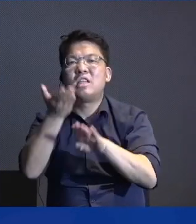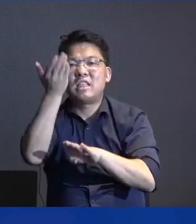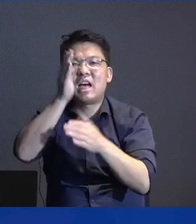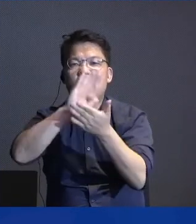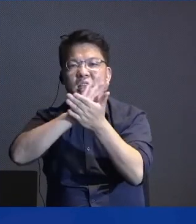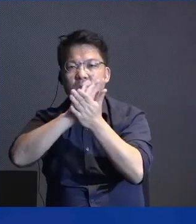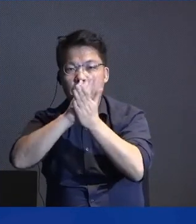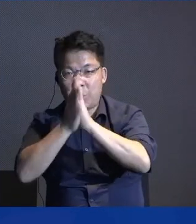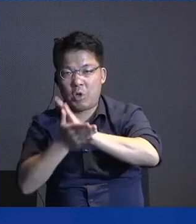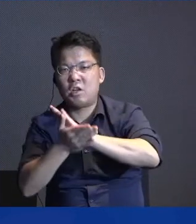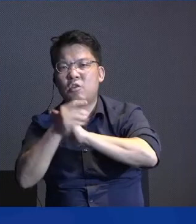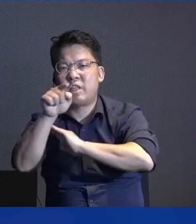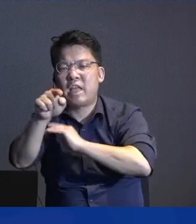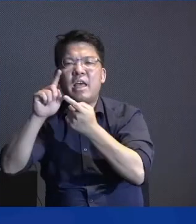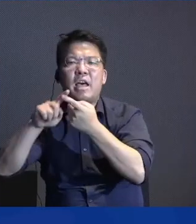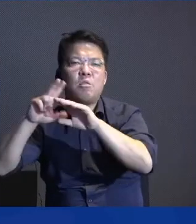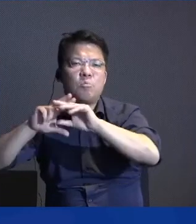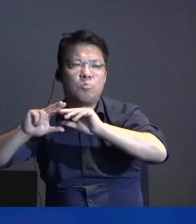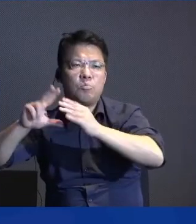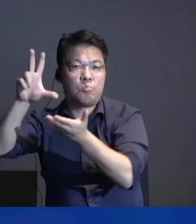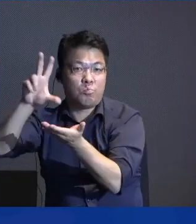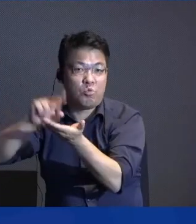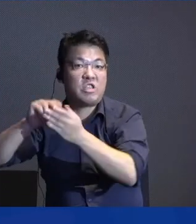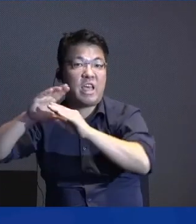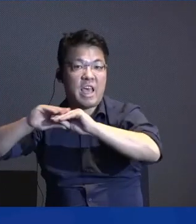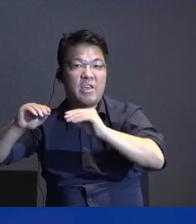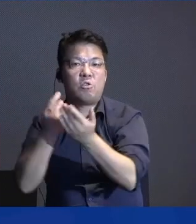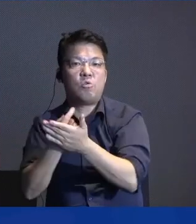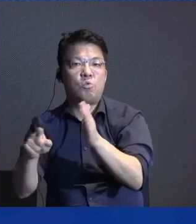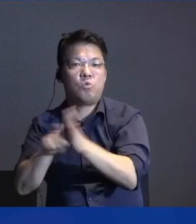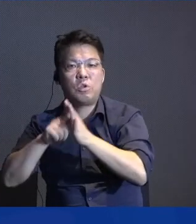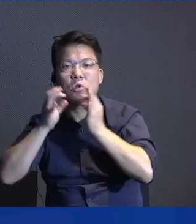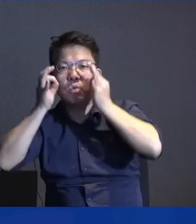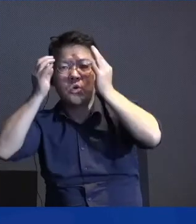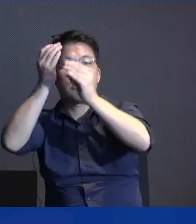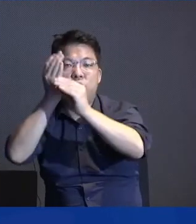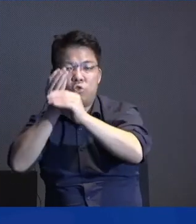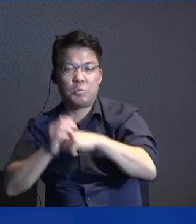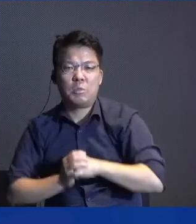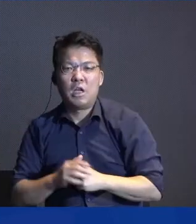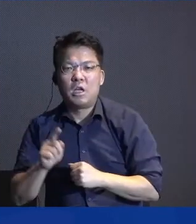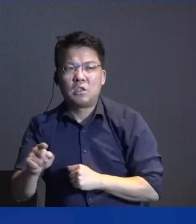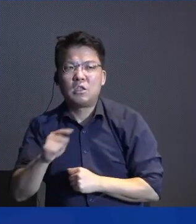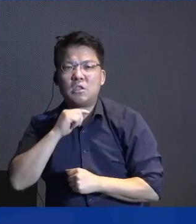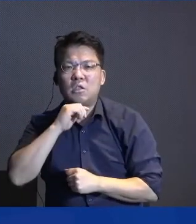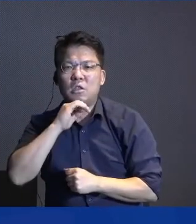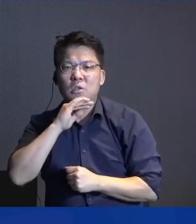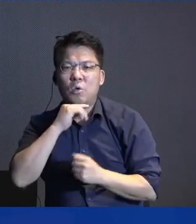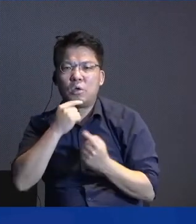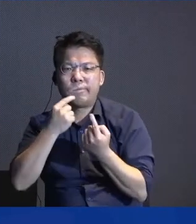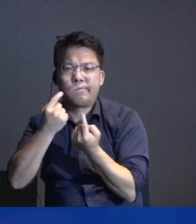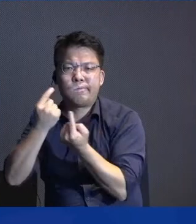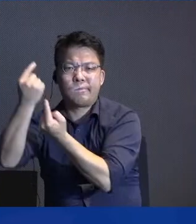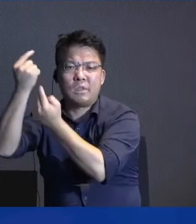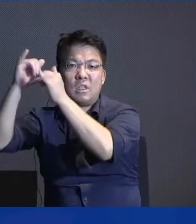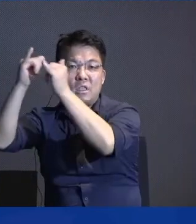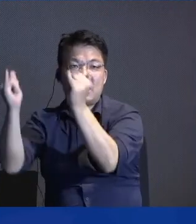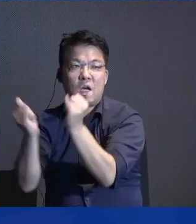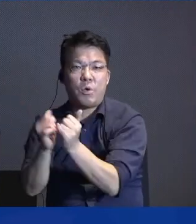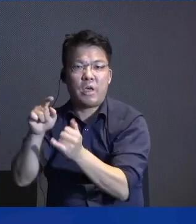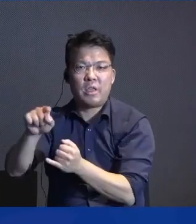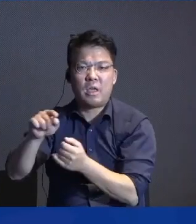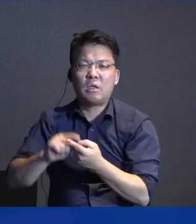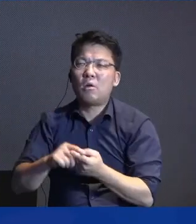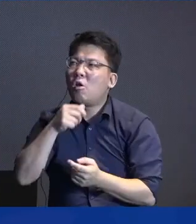fragile, vulnerable, or lacking capability. And I believe this kind of view